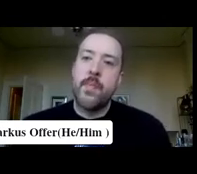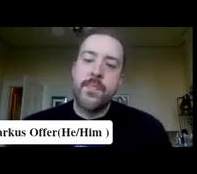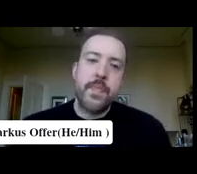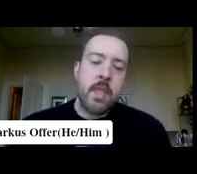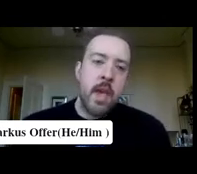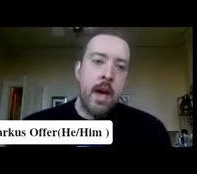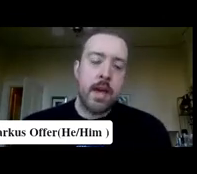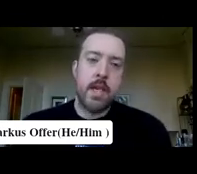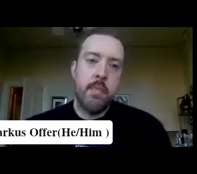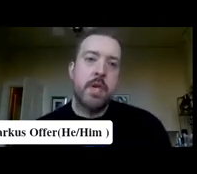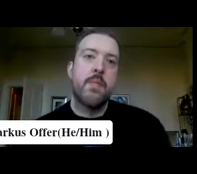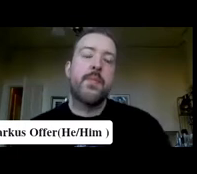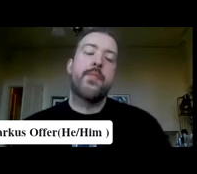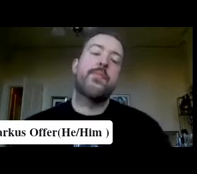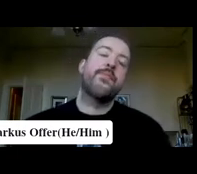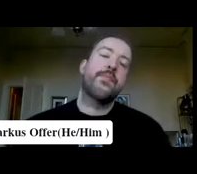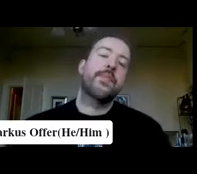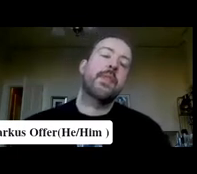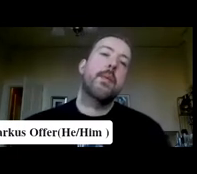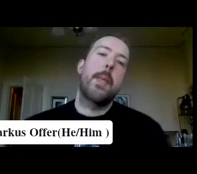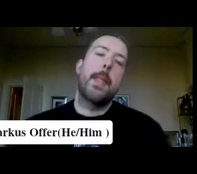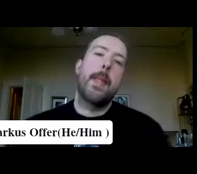since. Next slide, please.